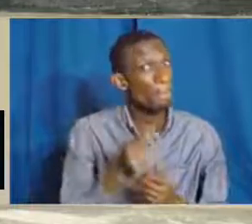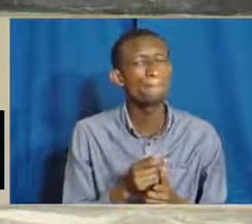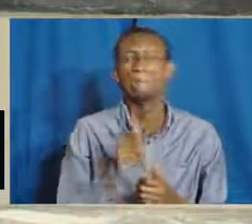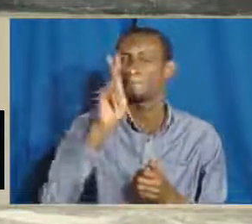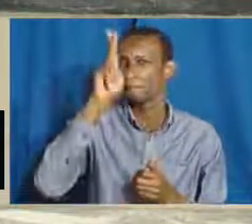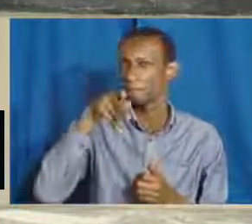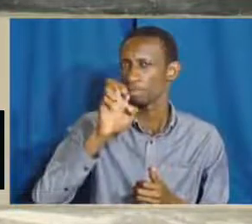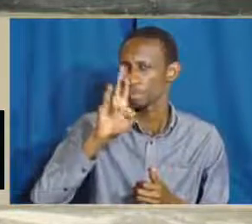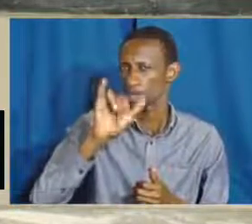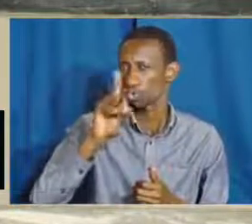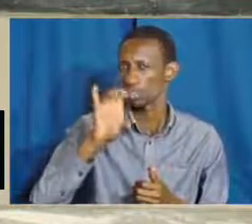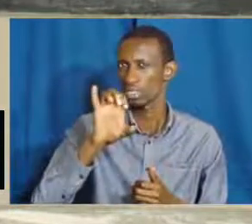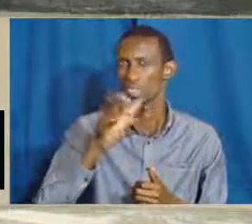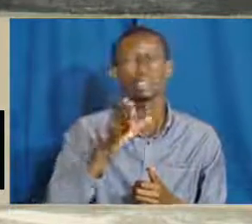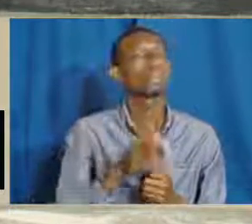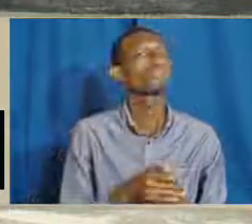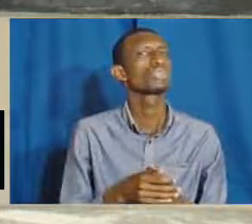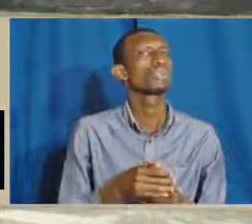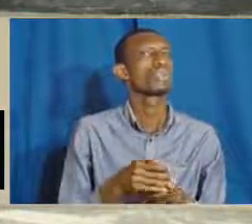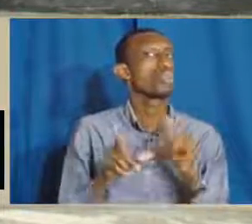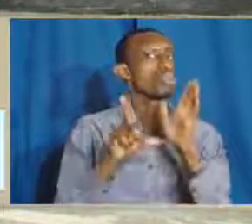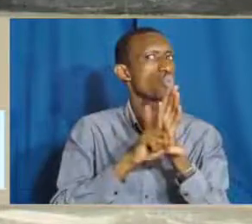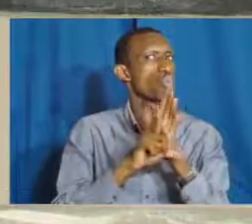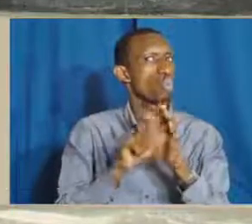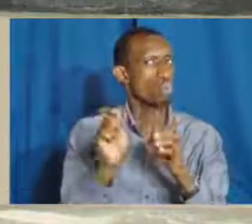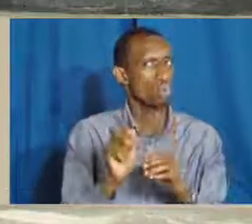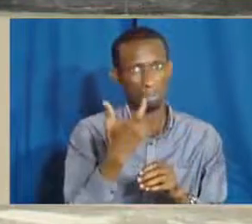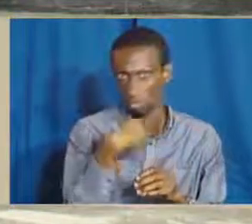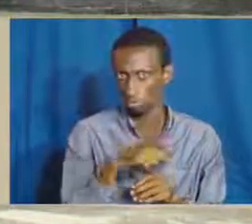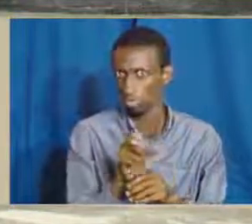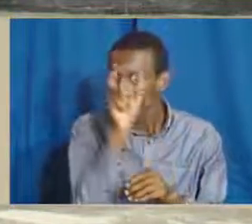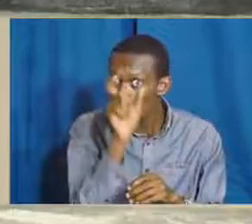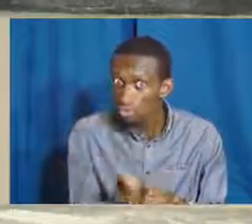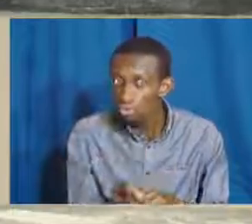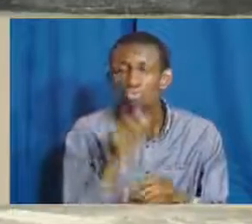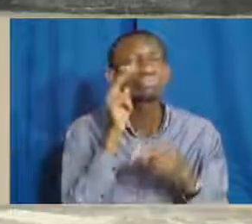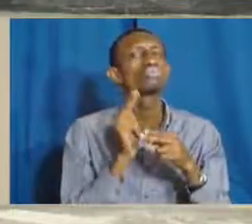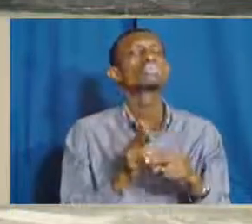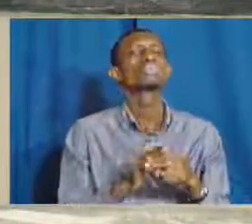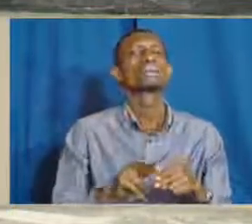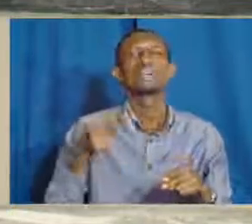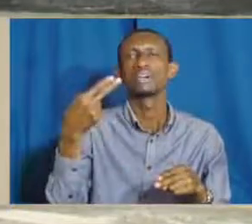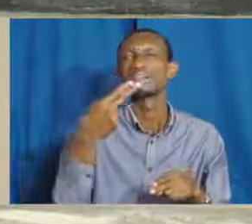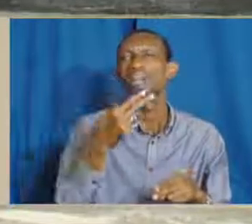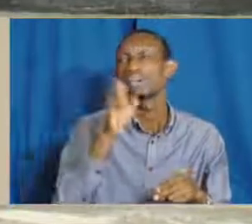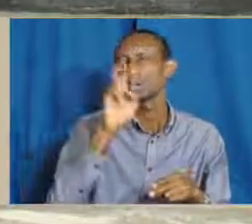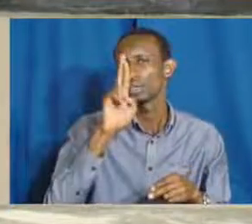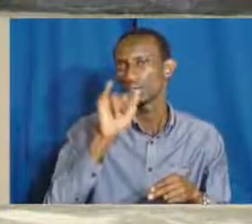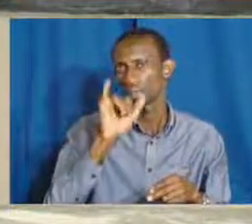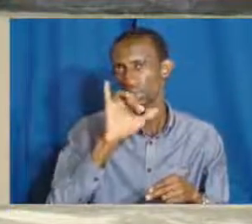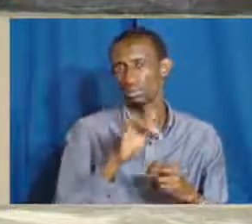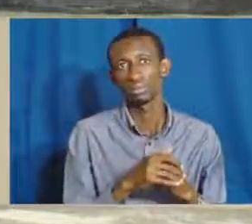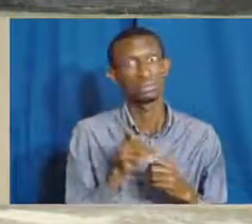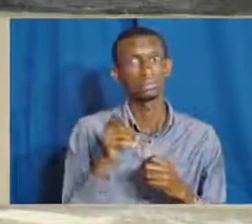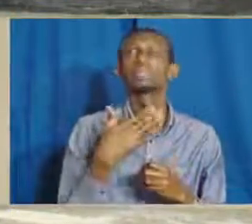periodic law by Henry Moseley. So this is all about what we wanted to talk about,